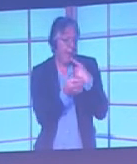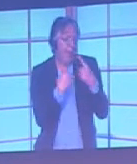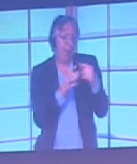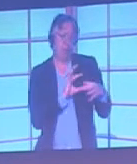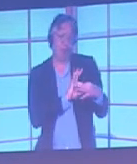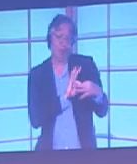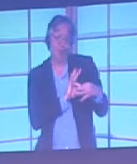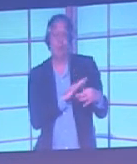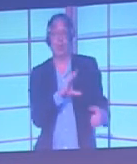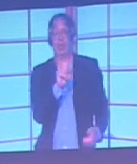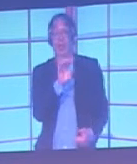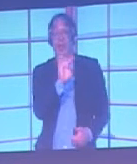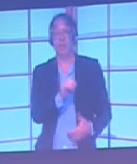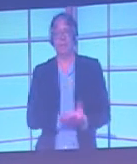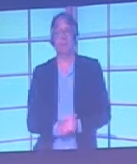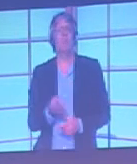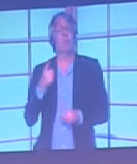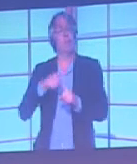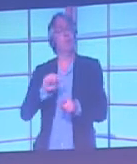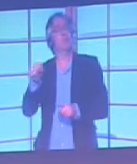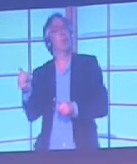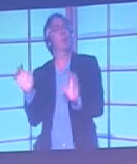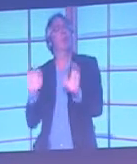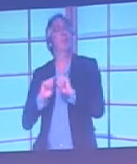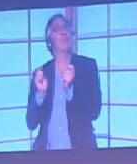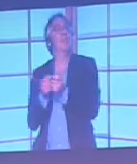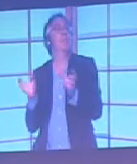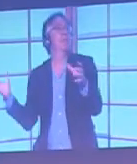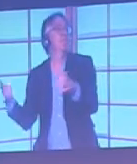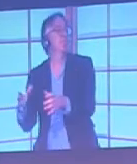just that one, push that one. Push it harder a